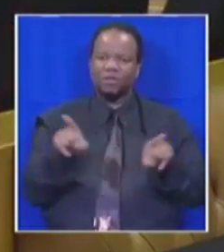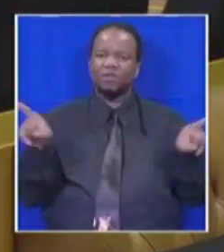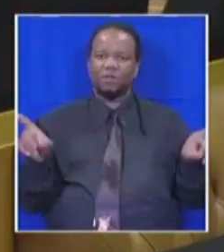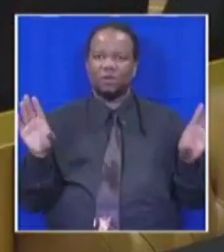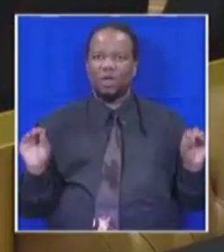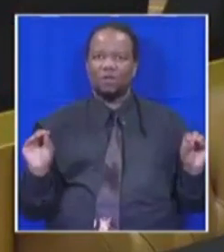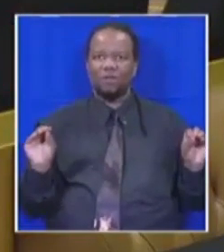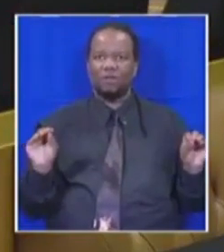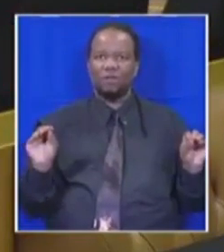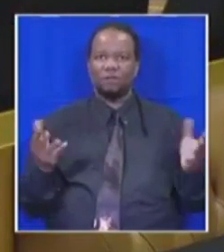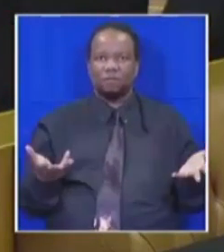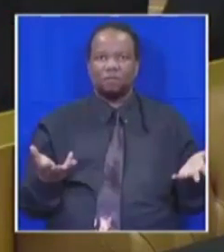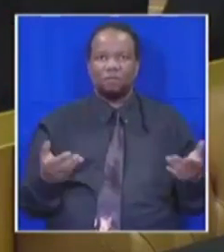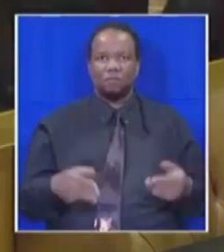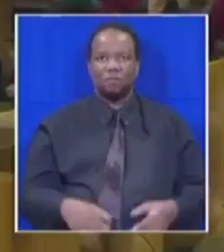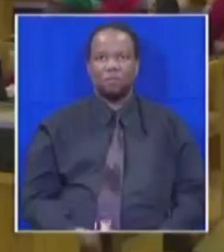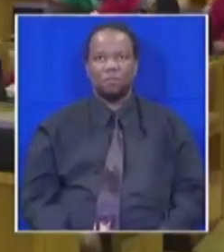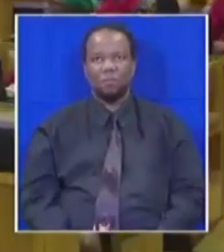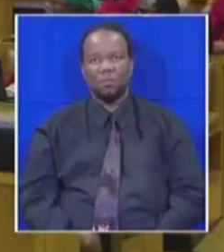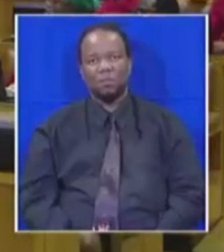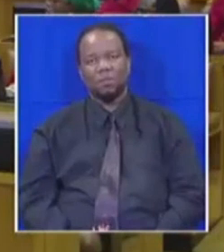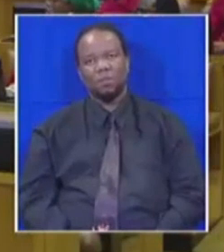anywhere about it.